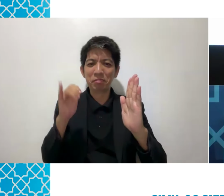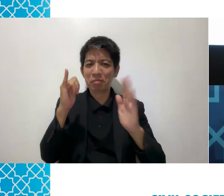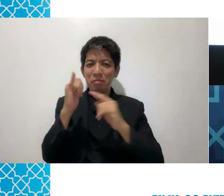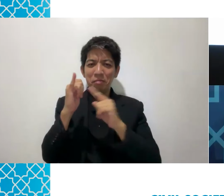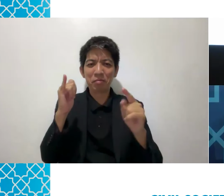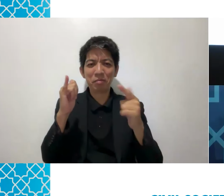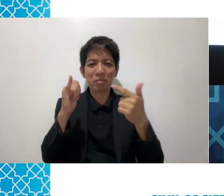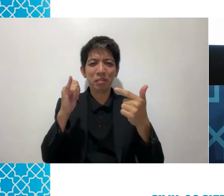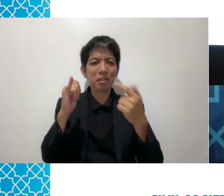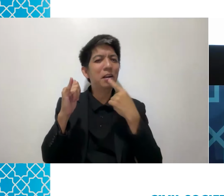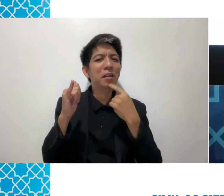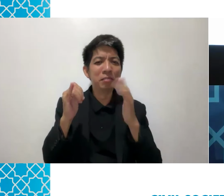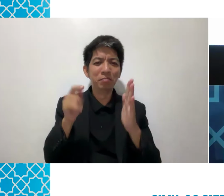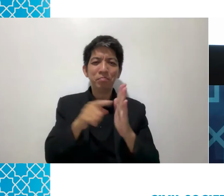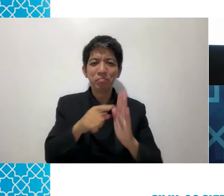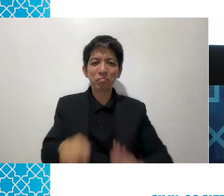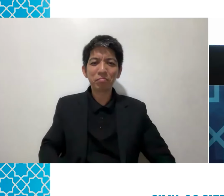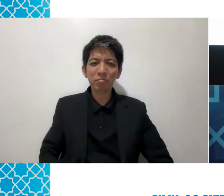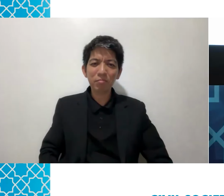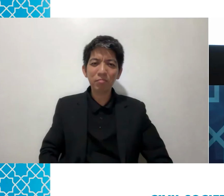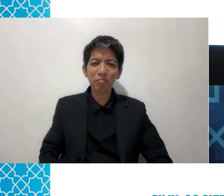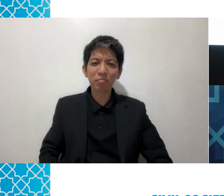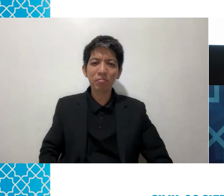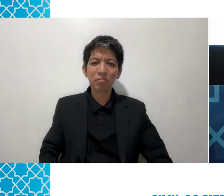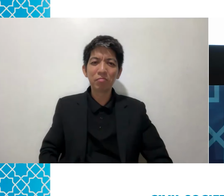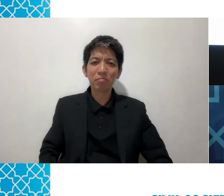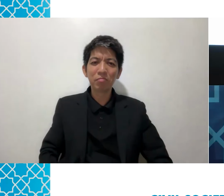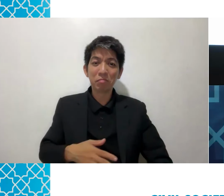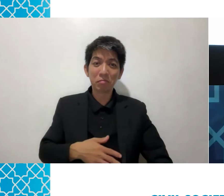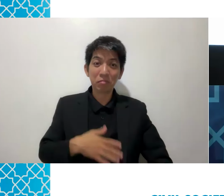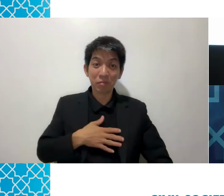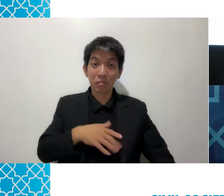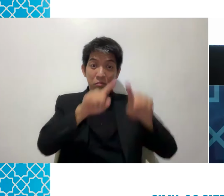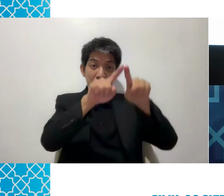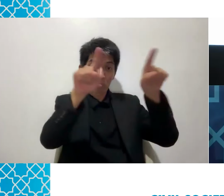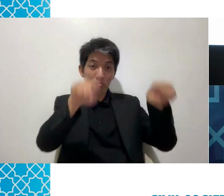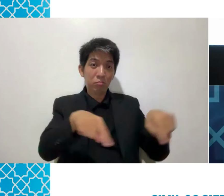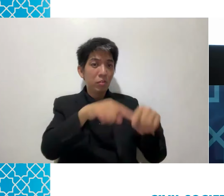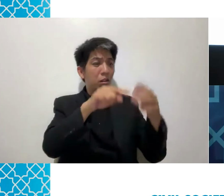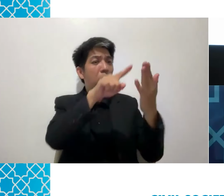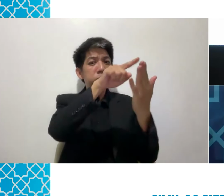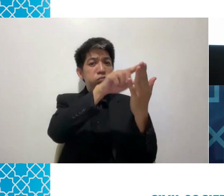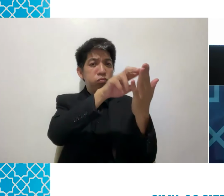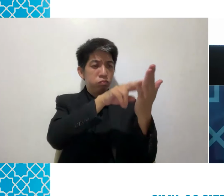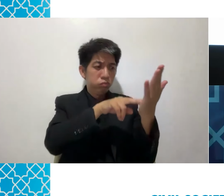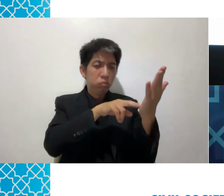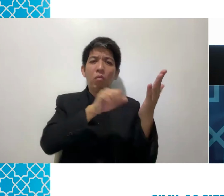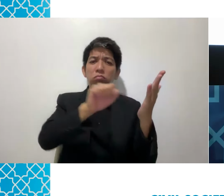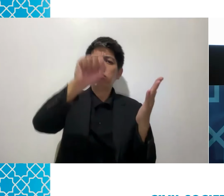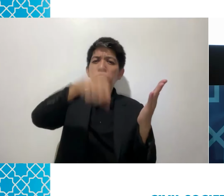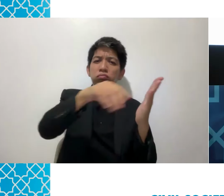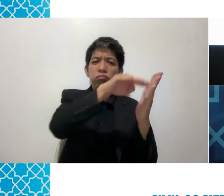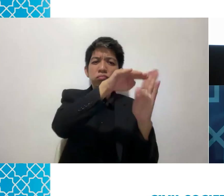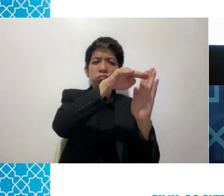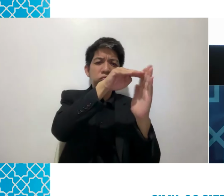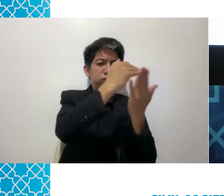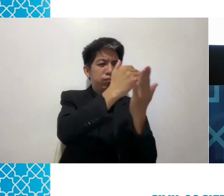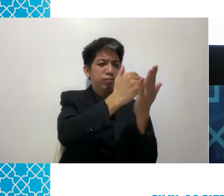colleagues mentioned, actually on paper, there are a lot of nice things talked about in their strategies and plans,